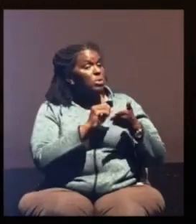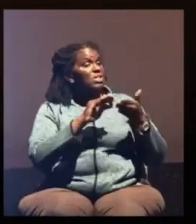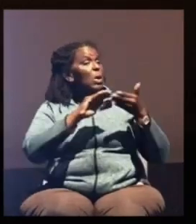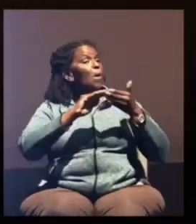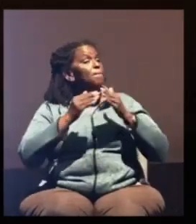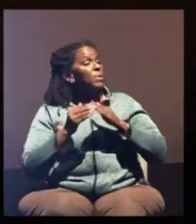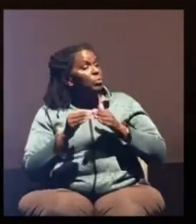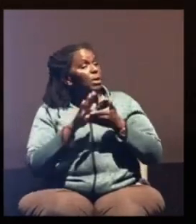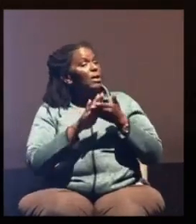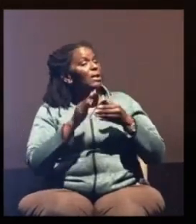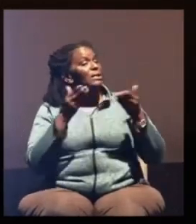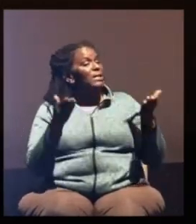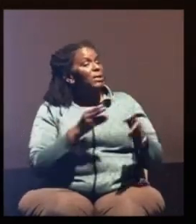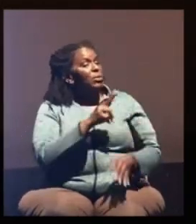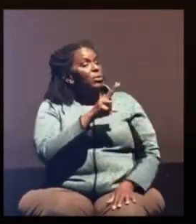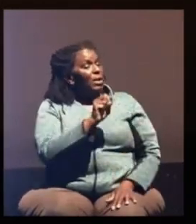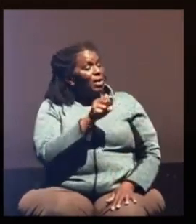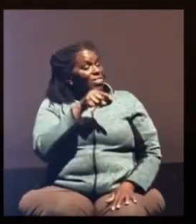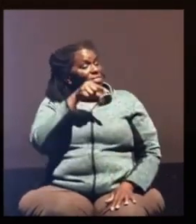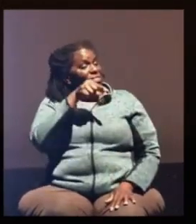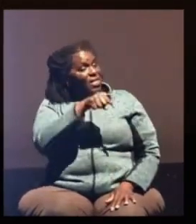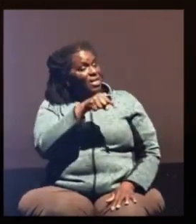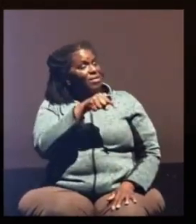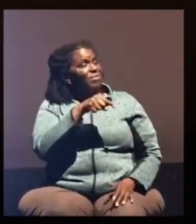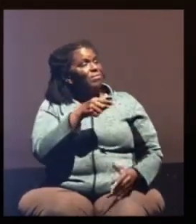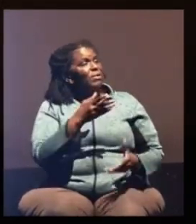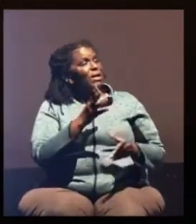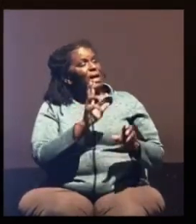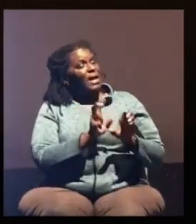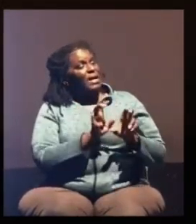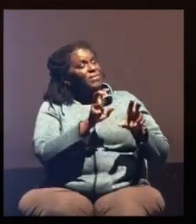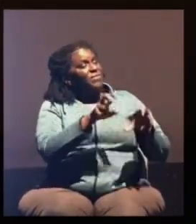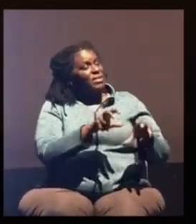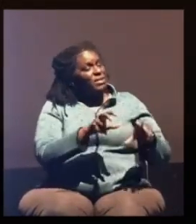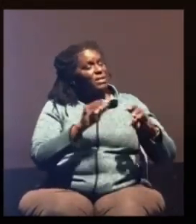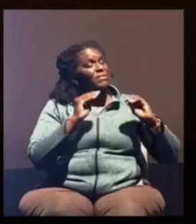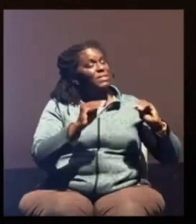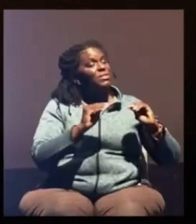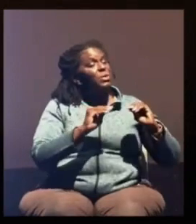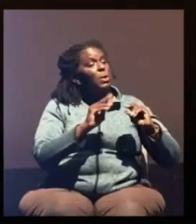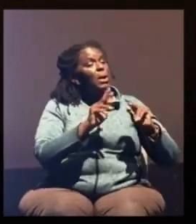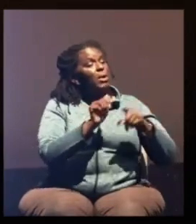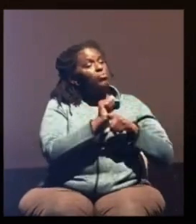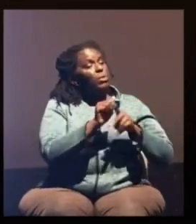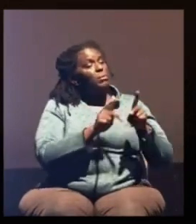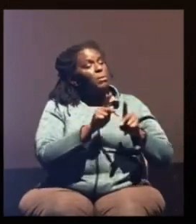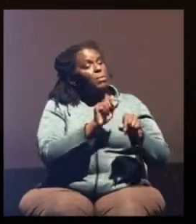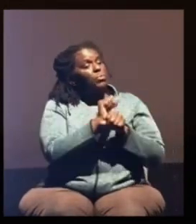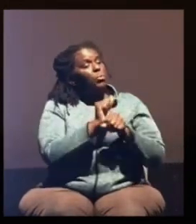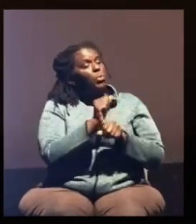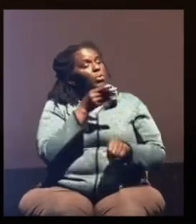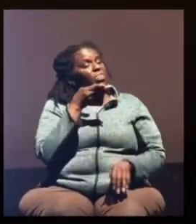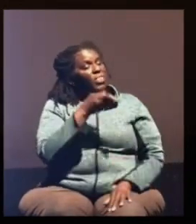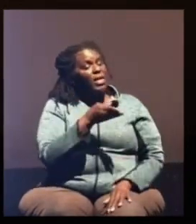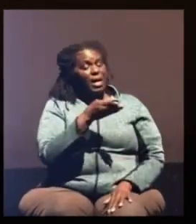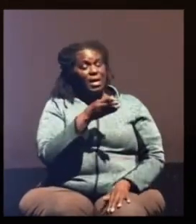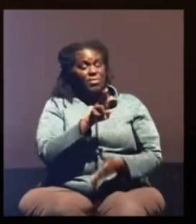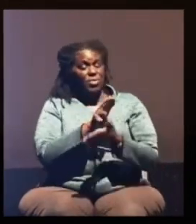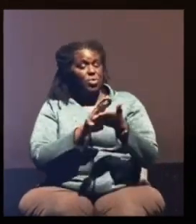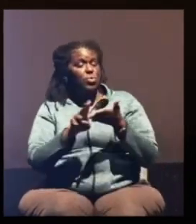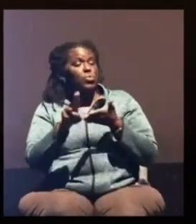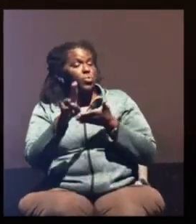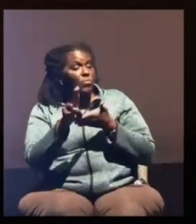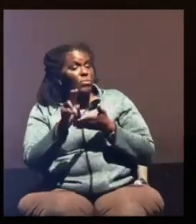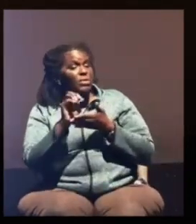which has invested heavily in training people in that area for the jobs this era brings, and the University of Dayton, a private